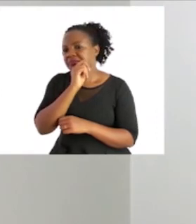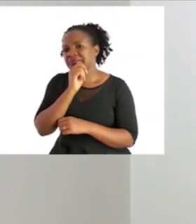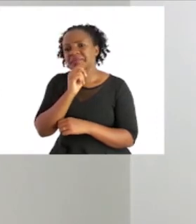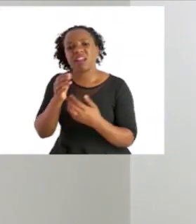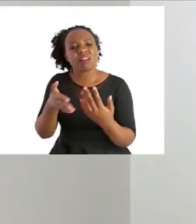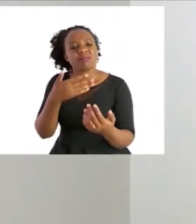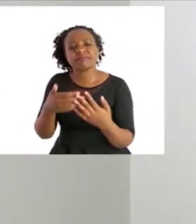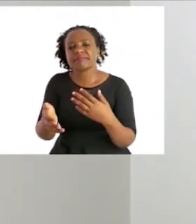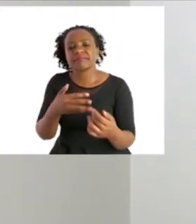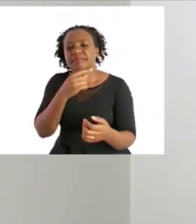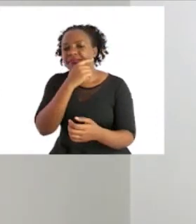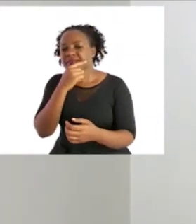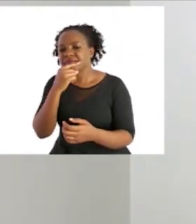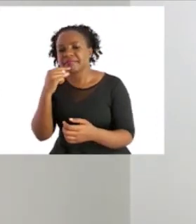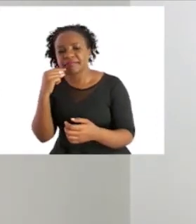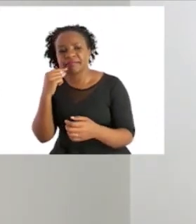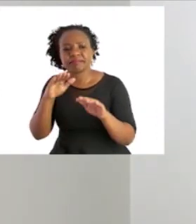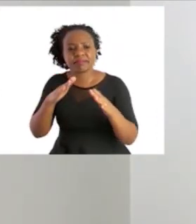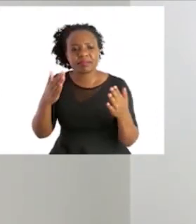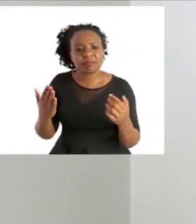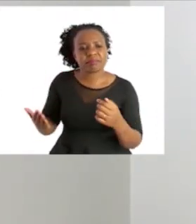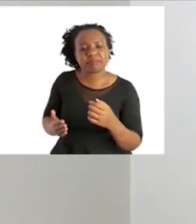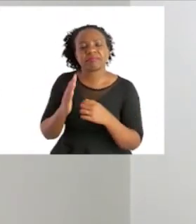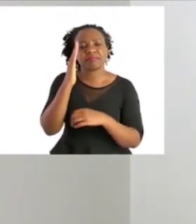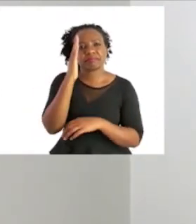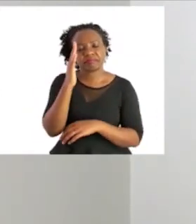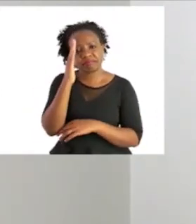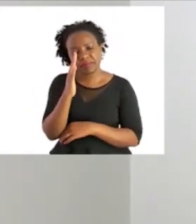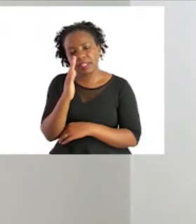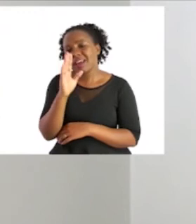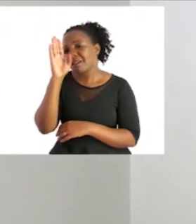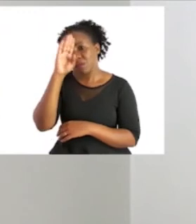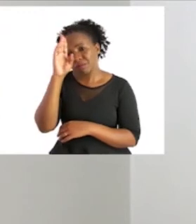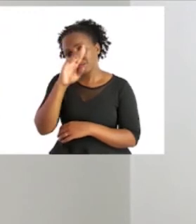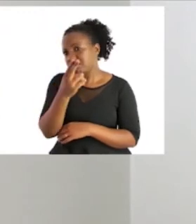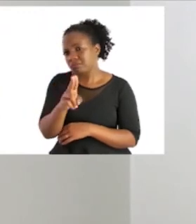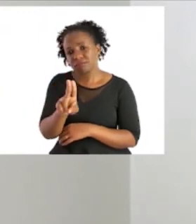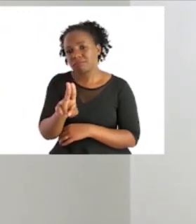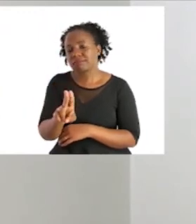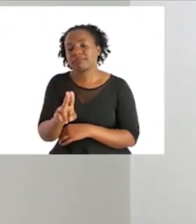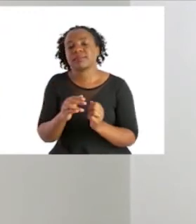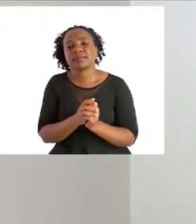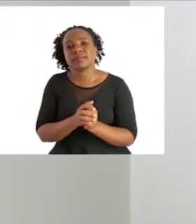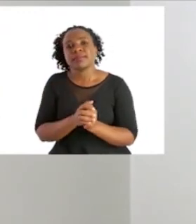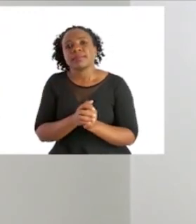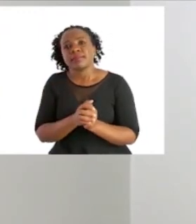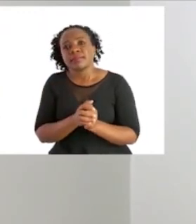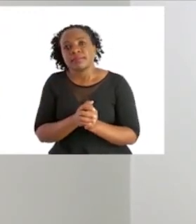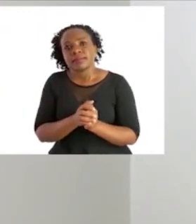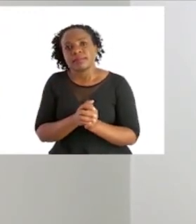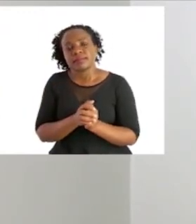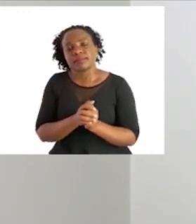table, chair, tree, etc. Make sure you don't forget that. And we